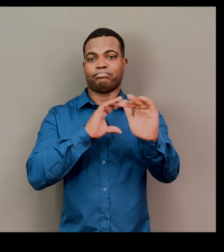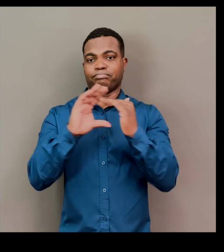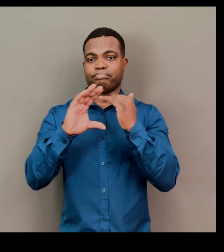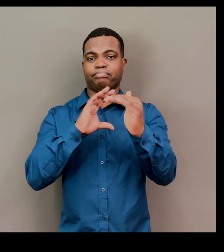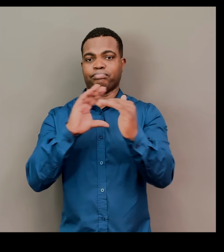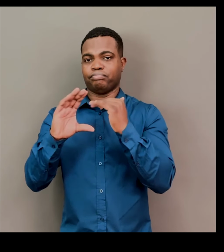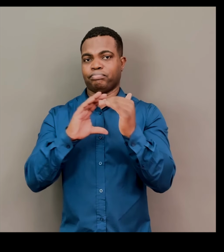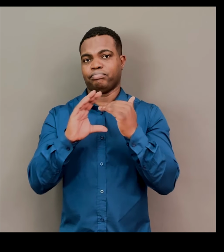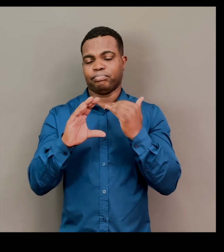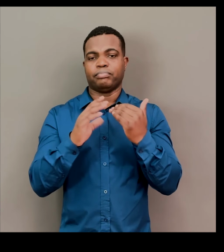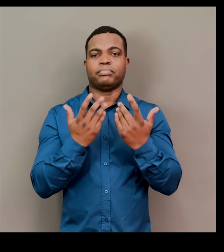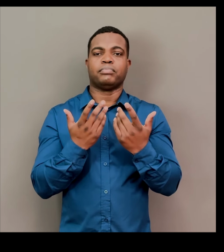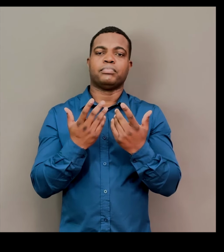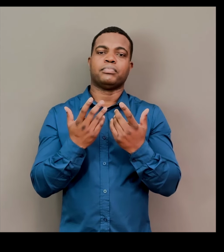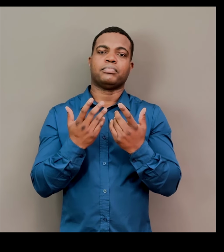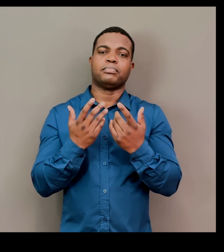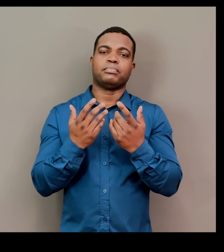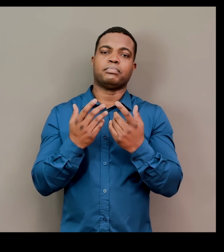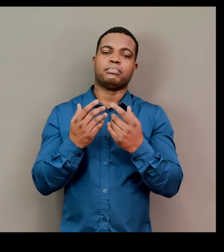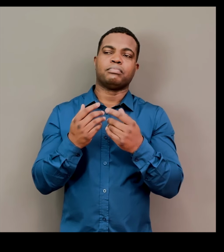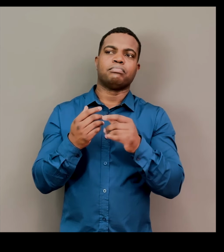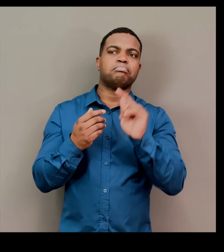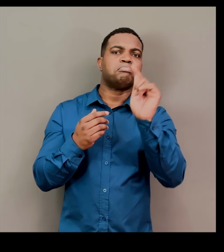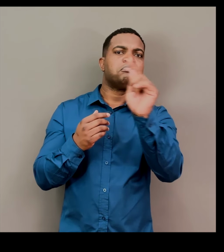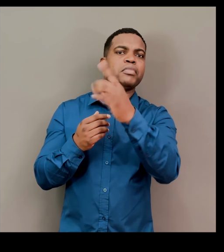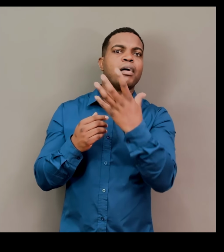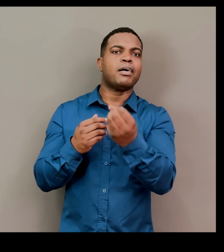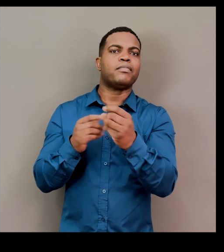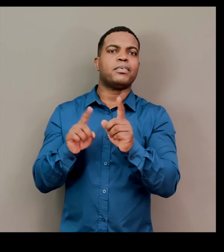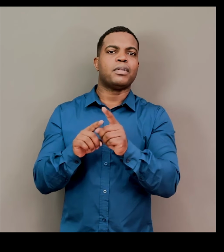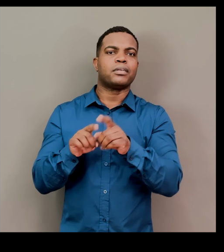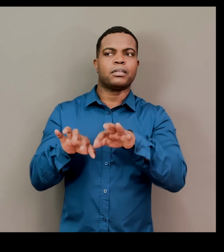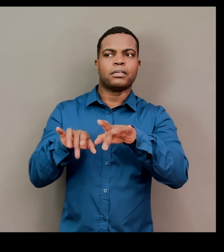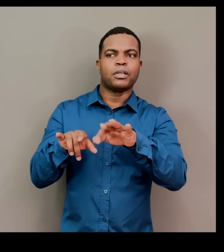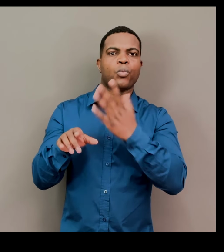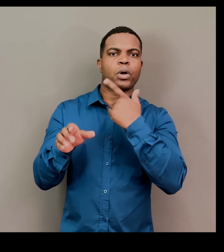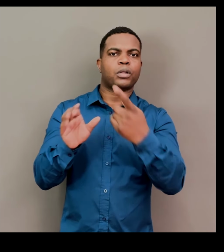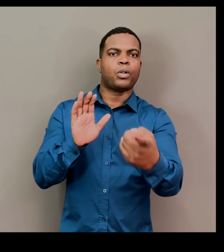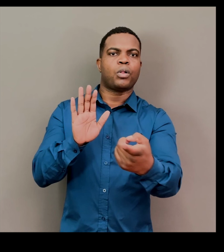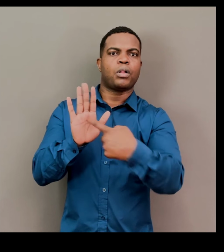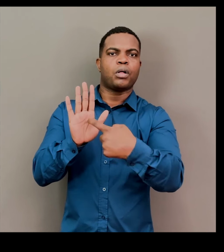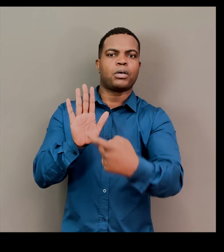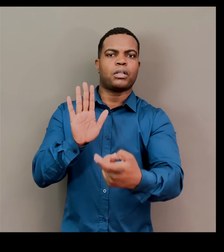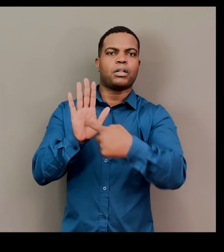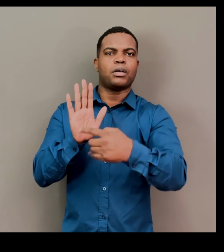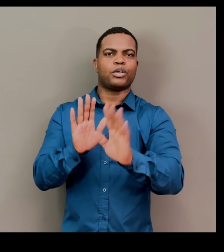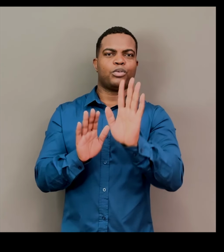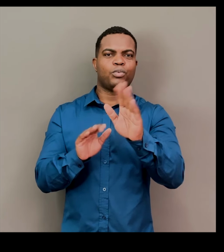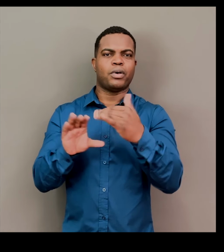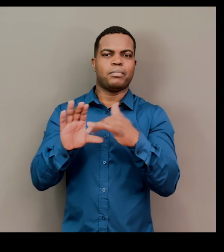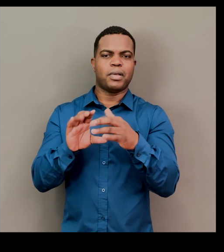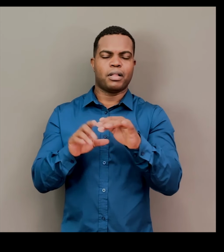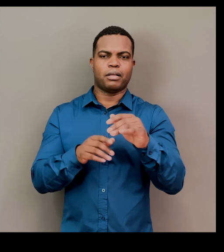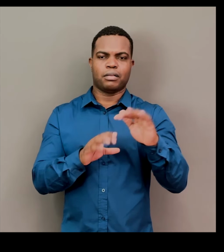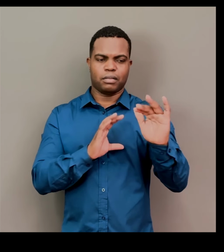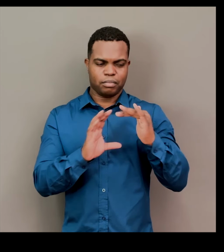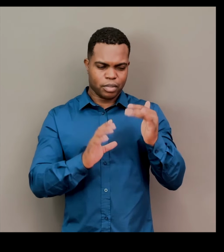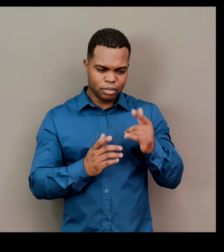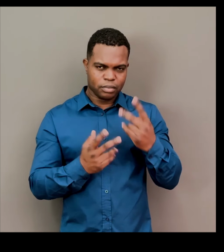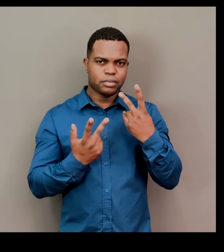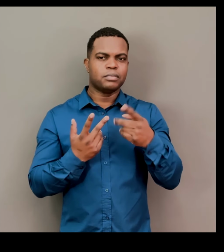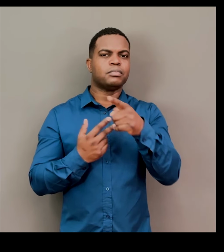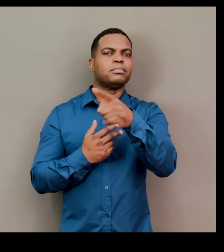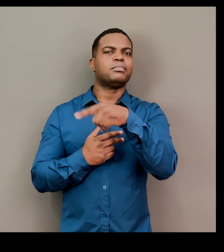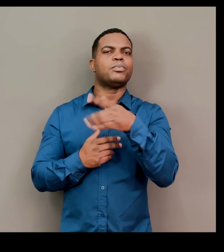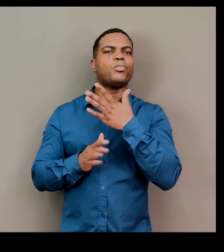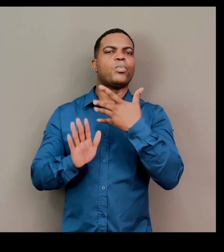media accounts. Notifications of failed login attempts or changes to your password could be a warning sign of a hacking